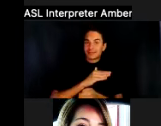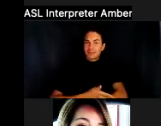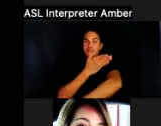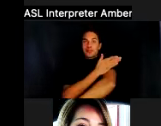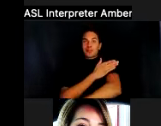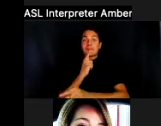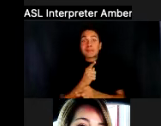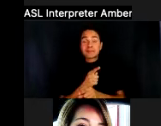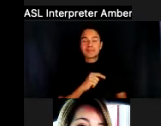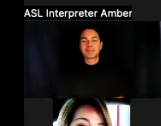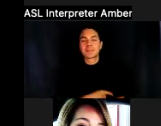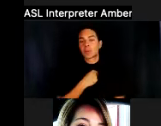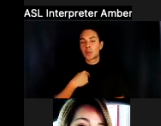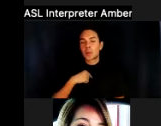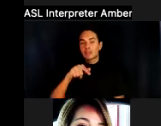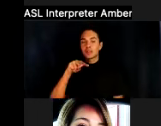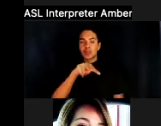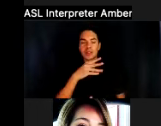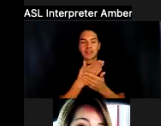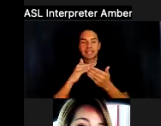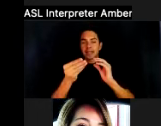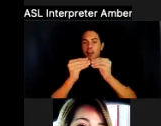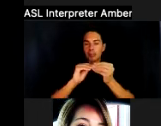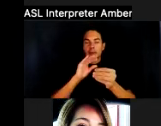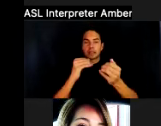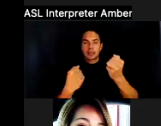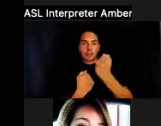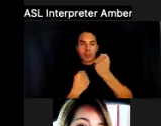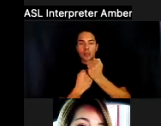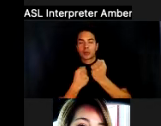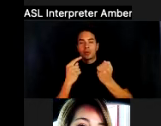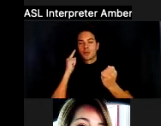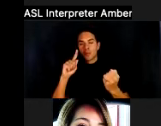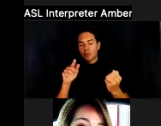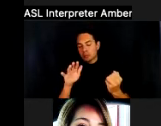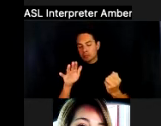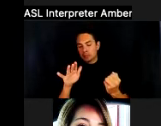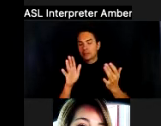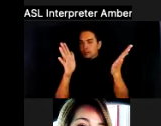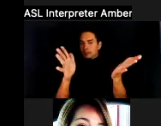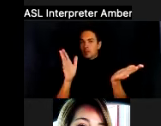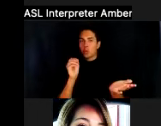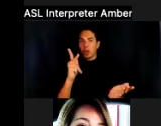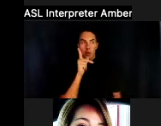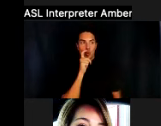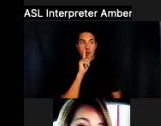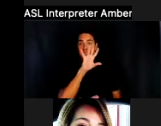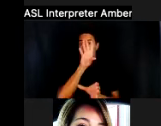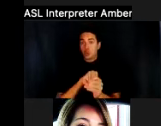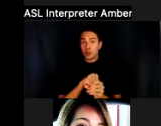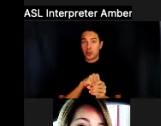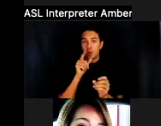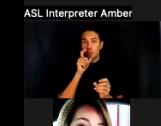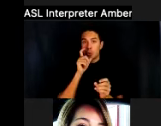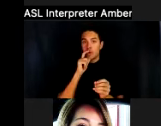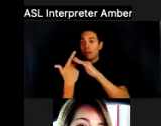we're looking at things that involve numbers, it's important to remember that piece of okay, who's included, but who's missing from